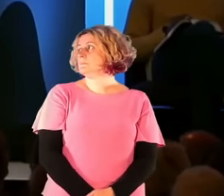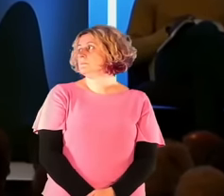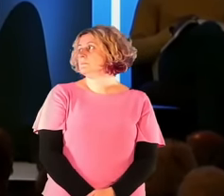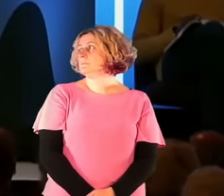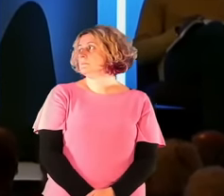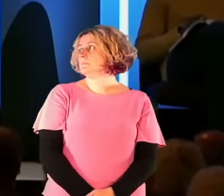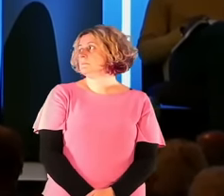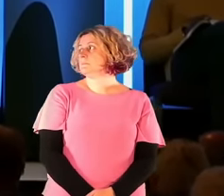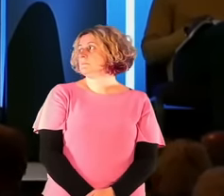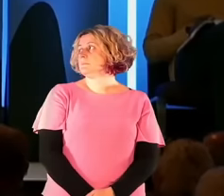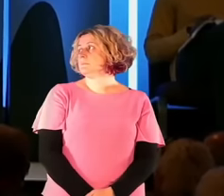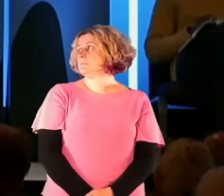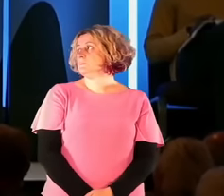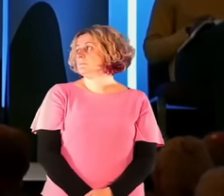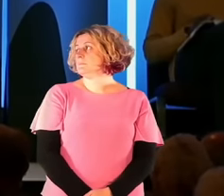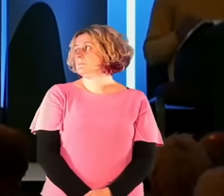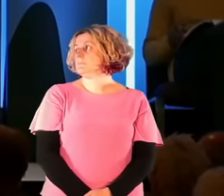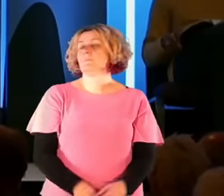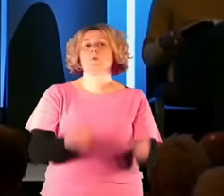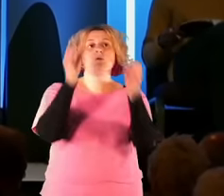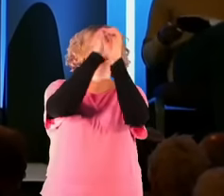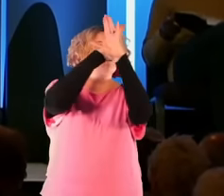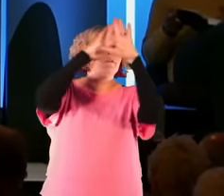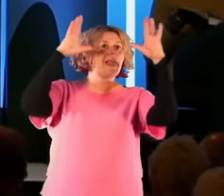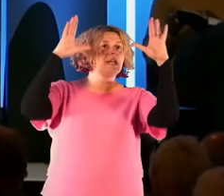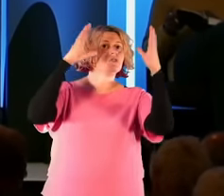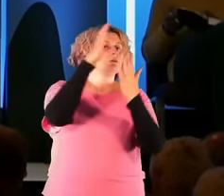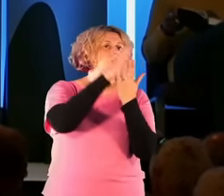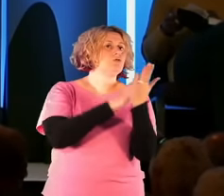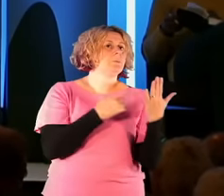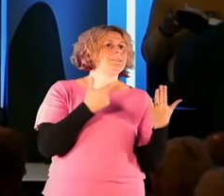Revelation 7, picking it up at verse